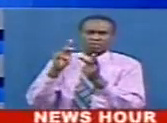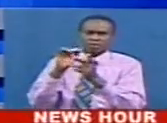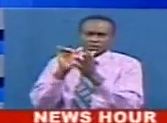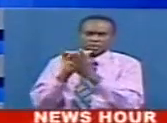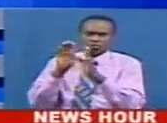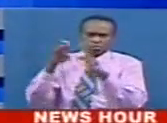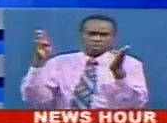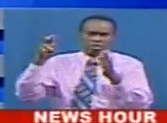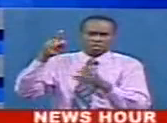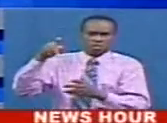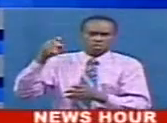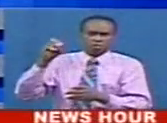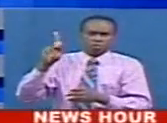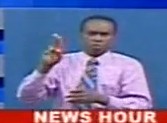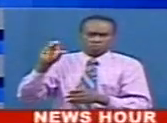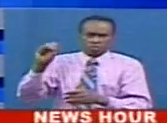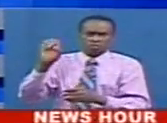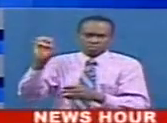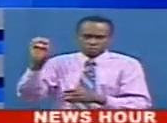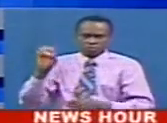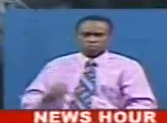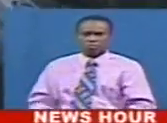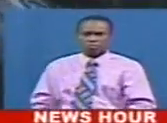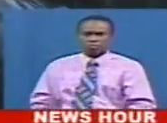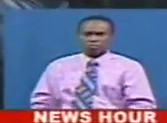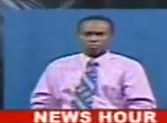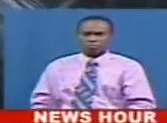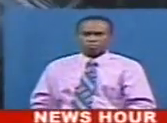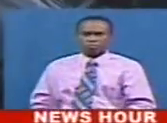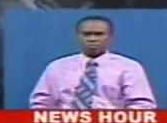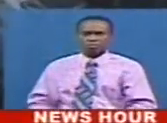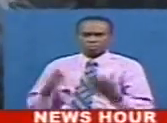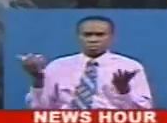Accra-Kumasi corridor. Edward Nyarko reports.